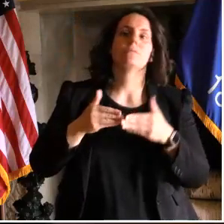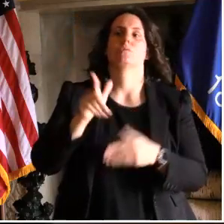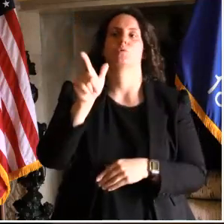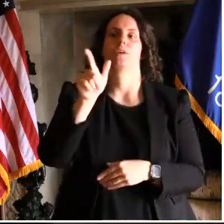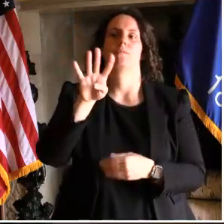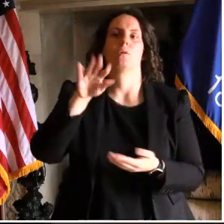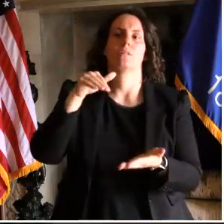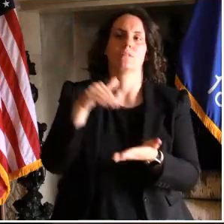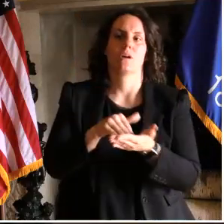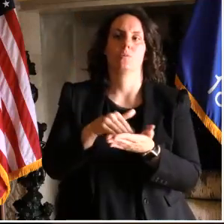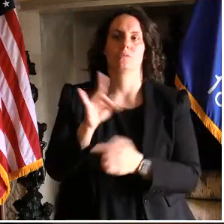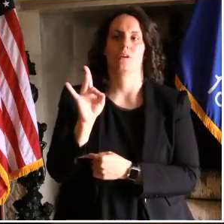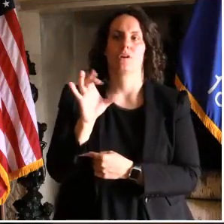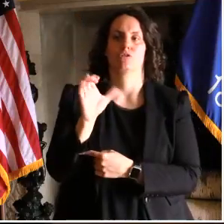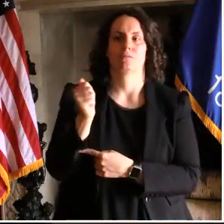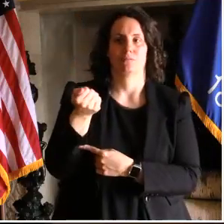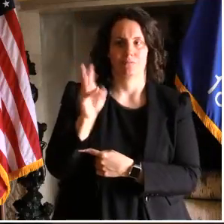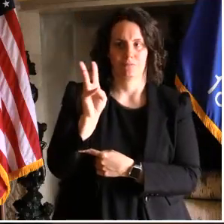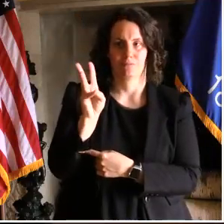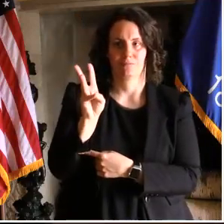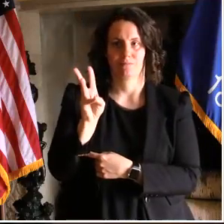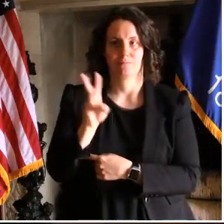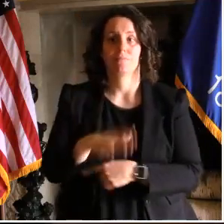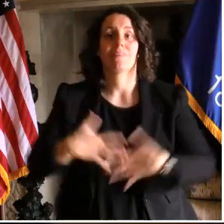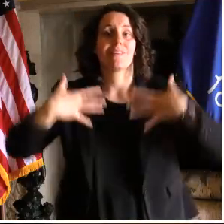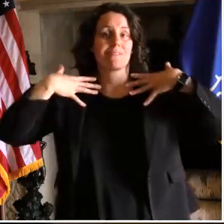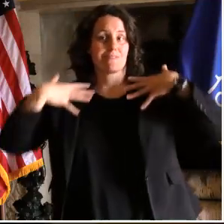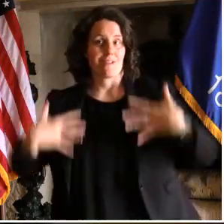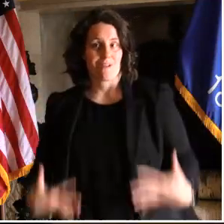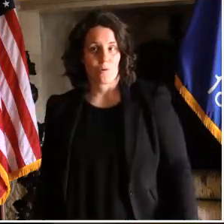24,816. Surgical gowns, we received